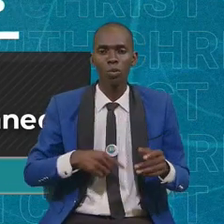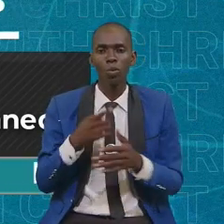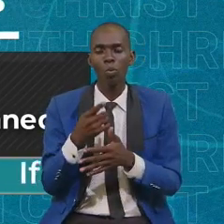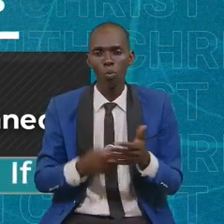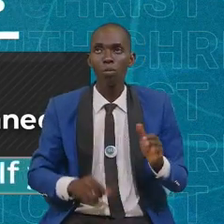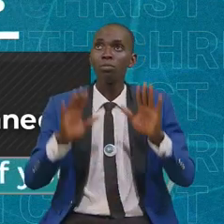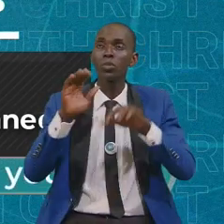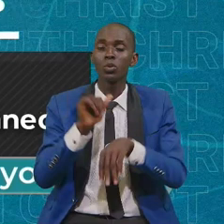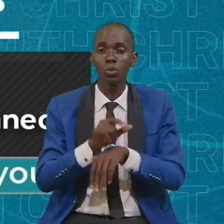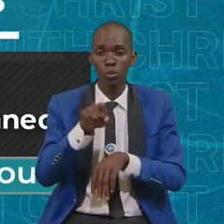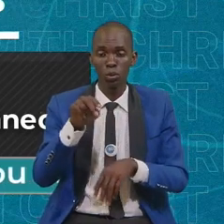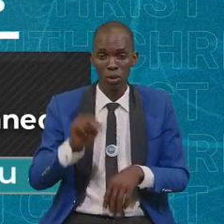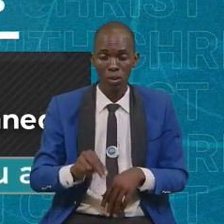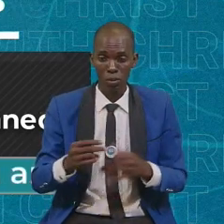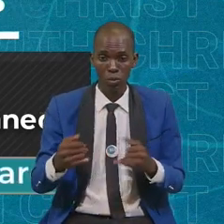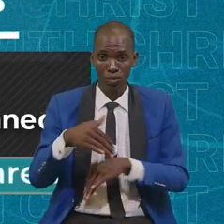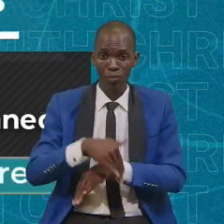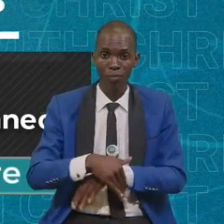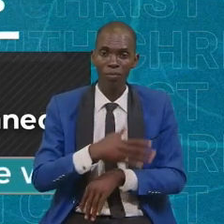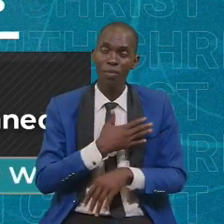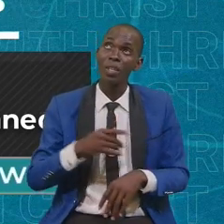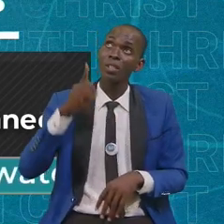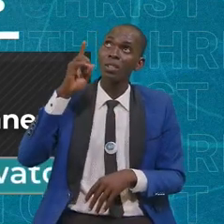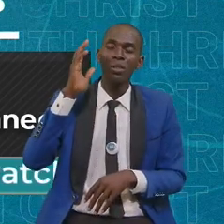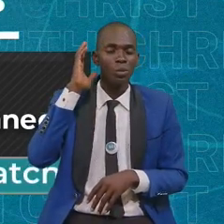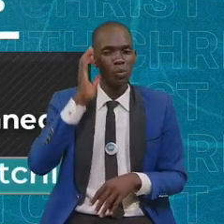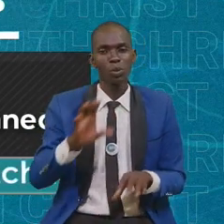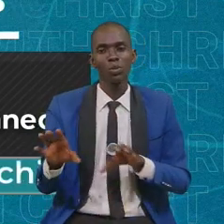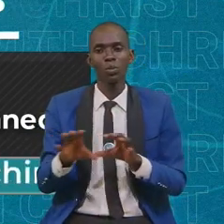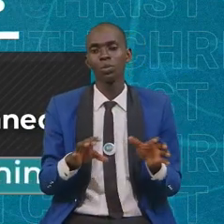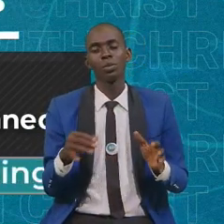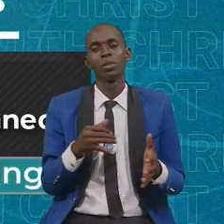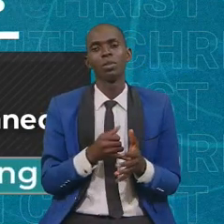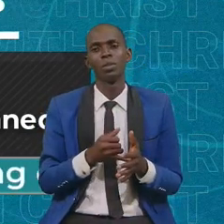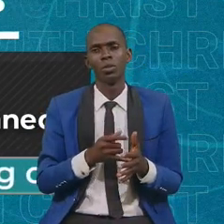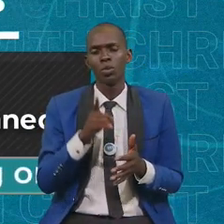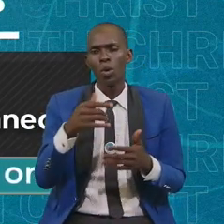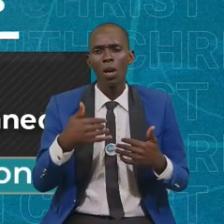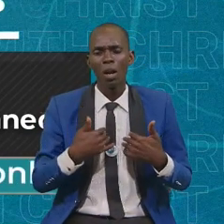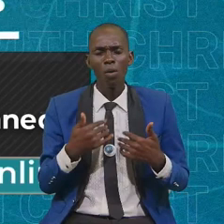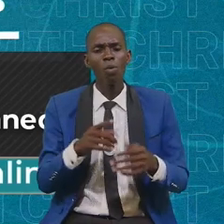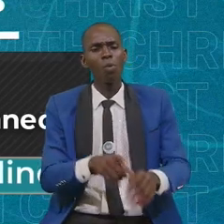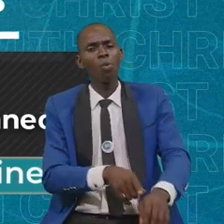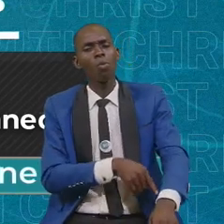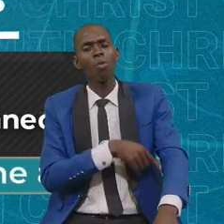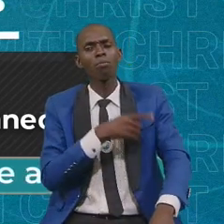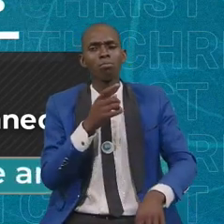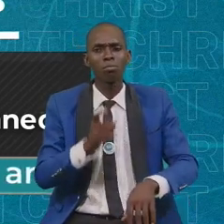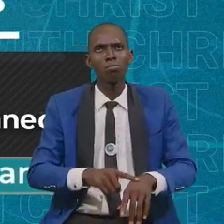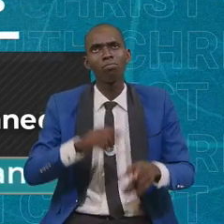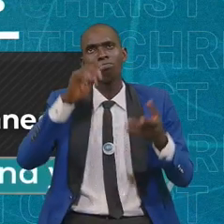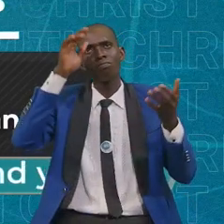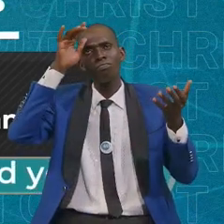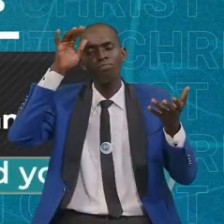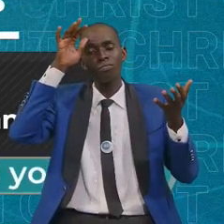He will do the miracle. That long expectation you've been having. This is